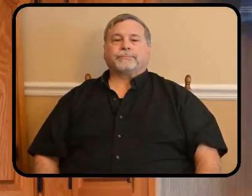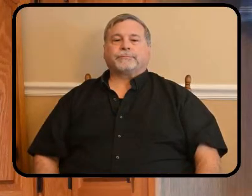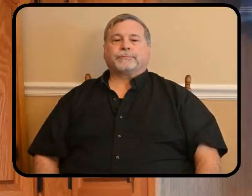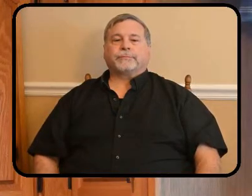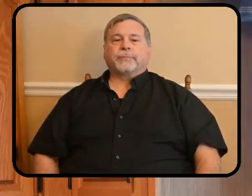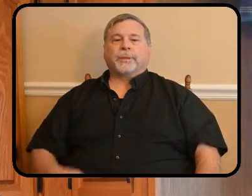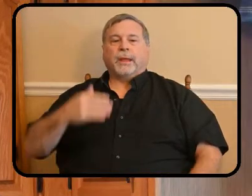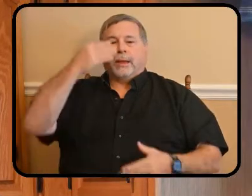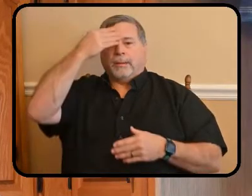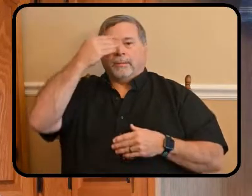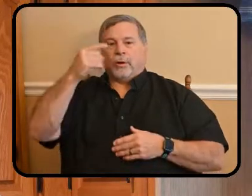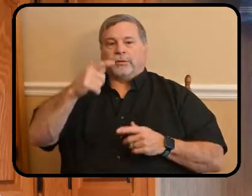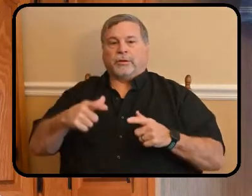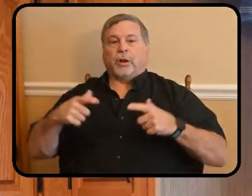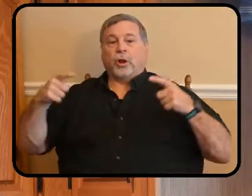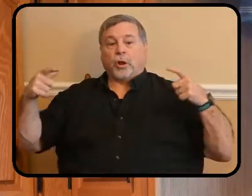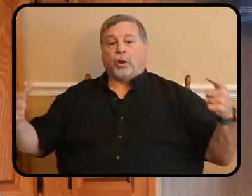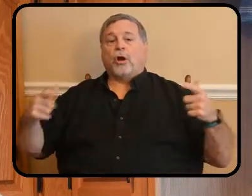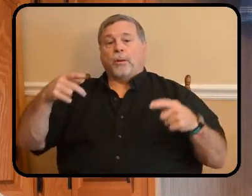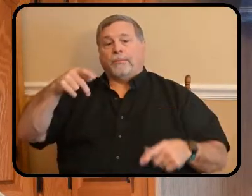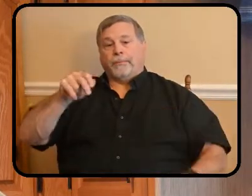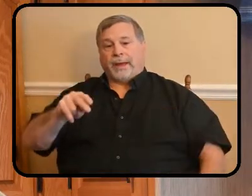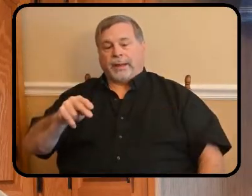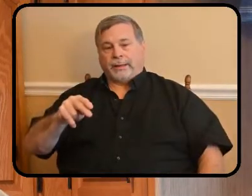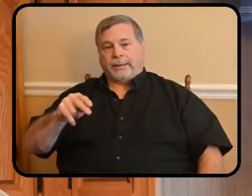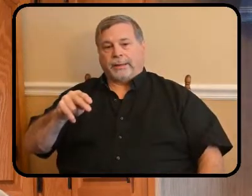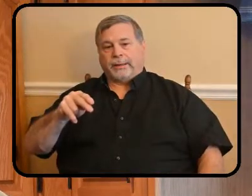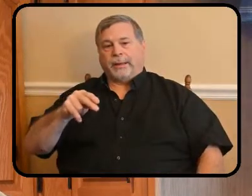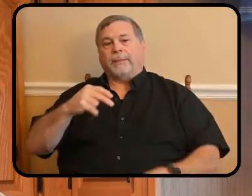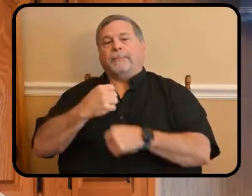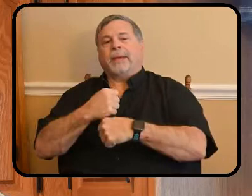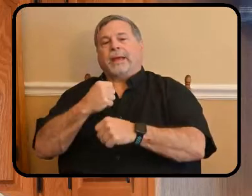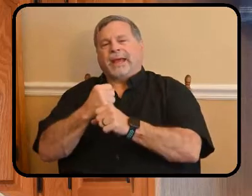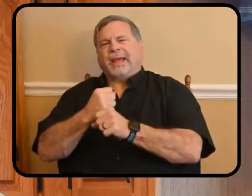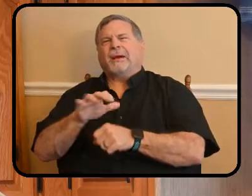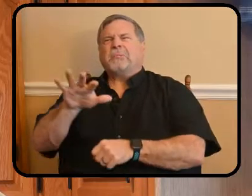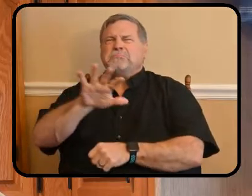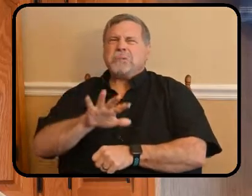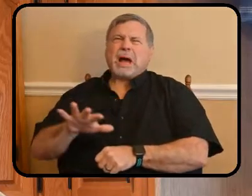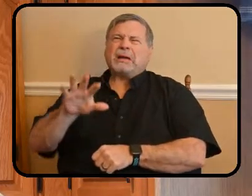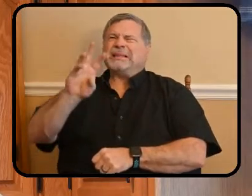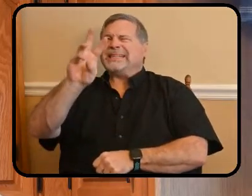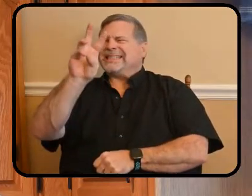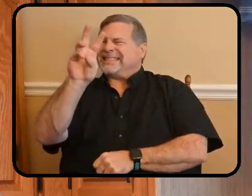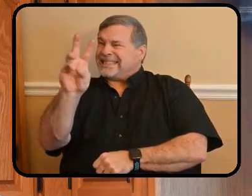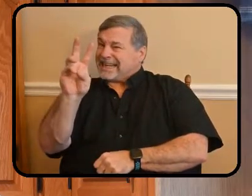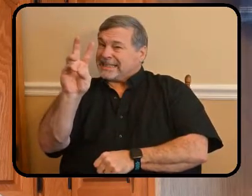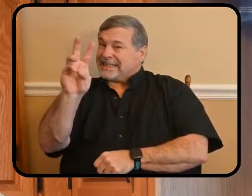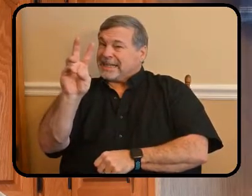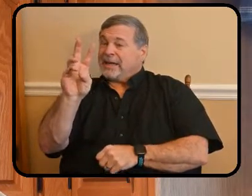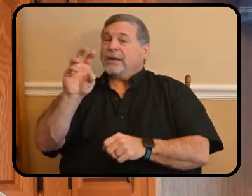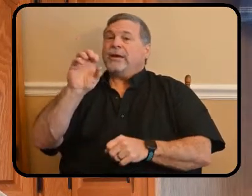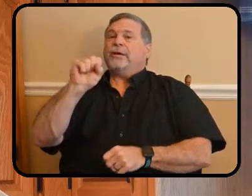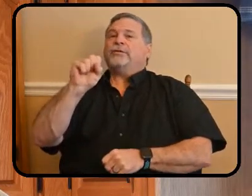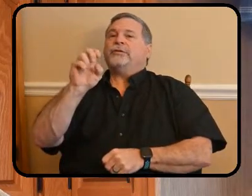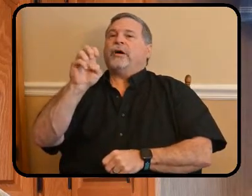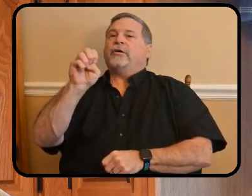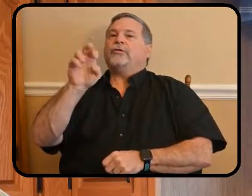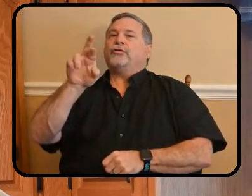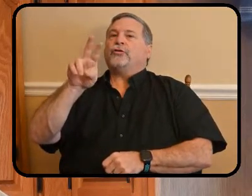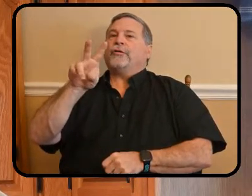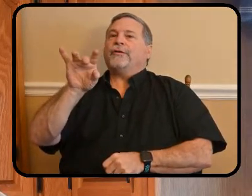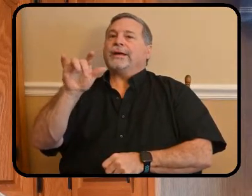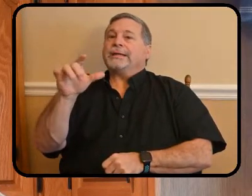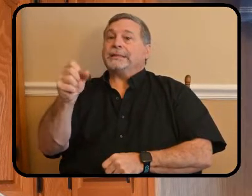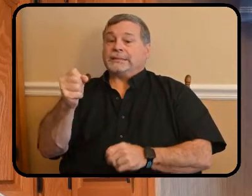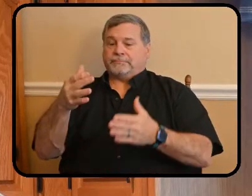Now, because this is a large pan, it's making about 6 servings. So I'm going to cut an